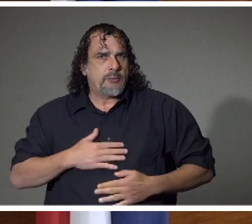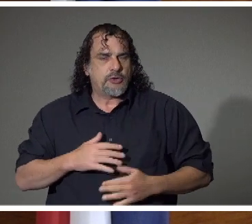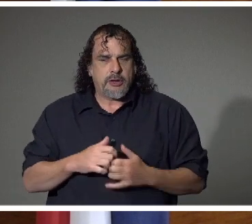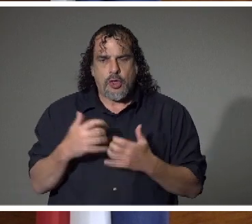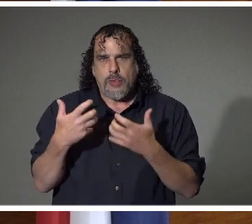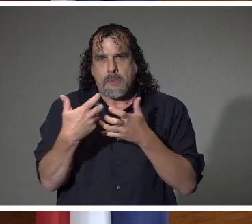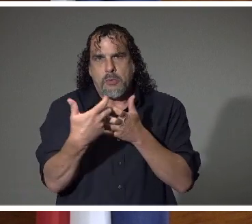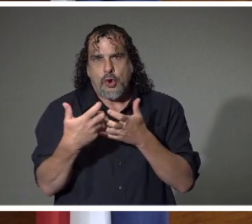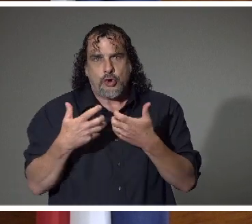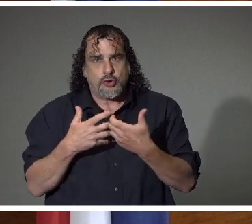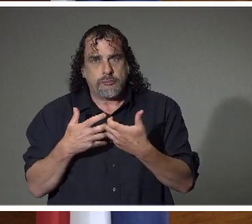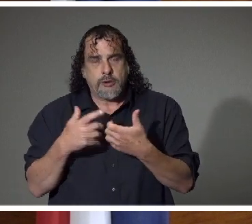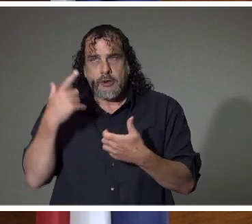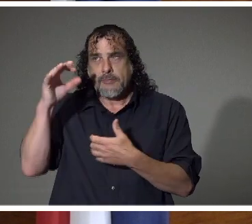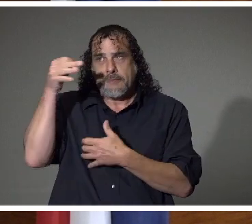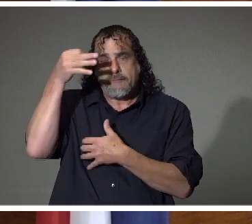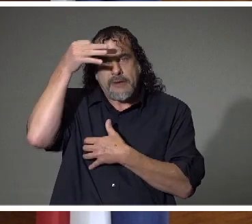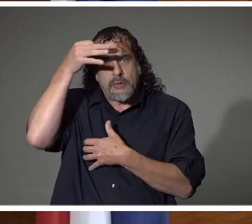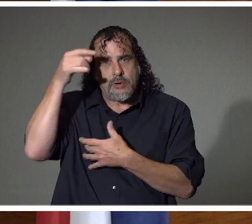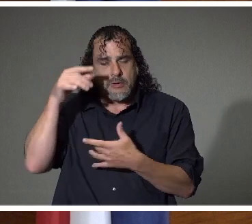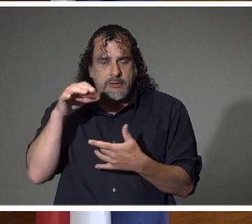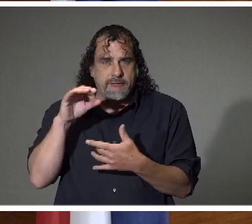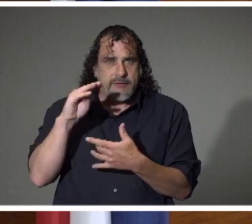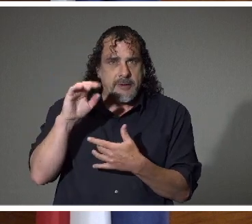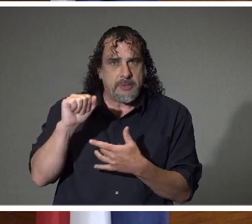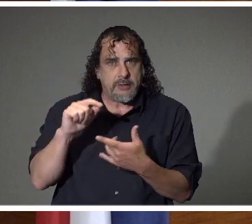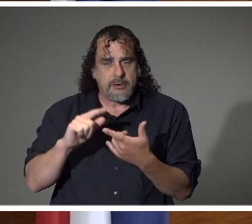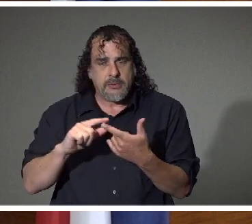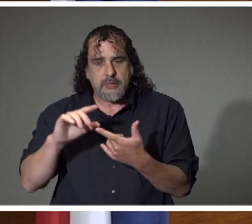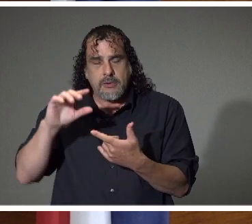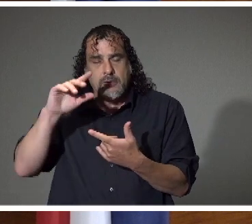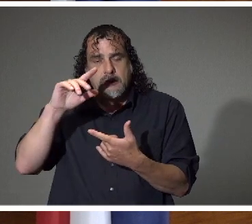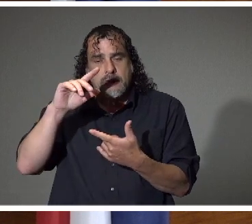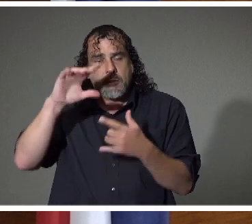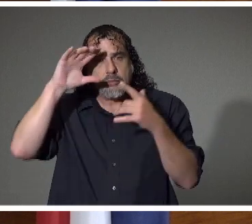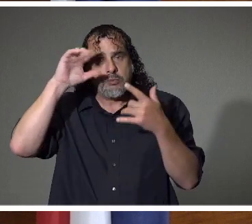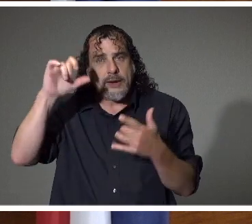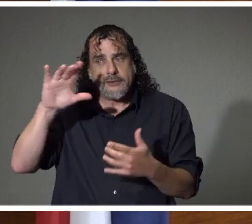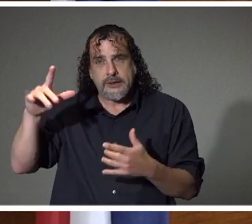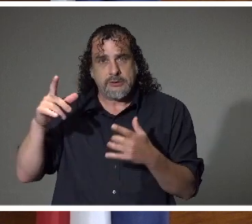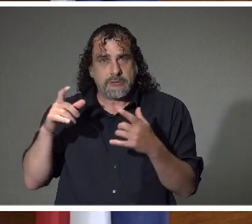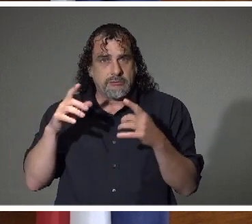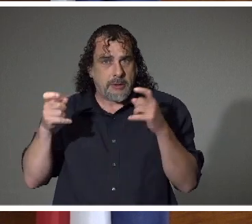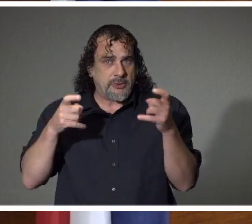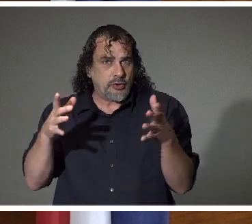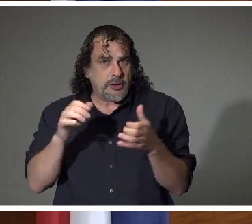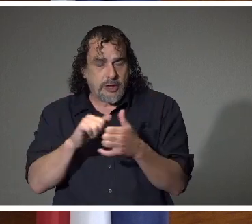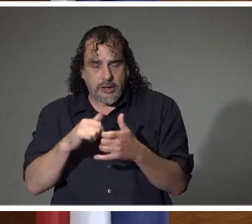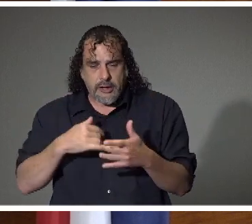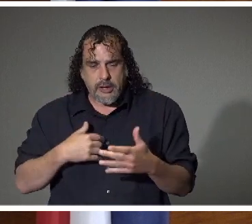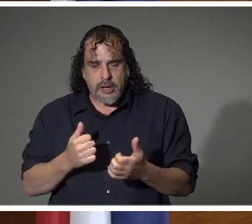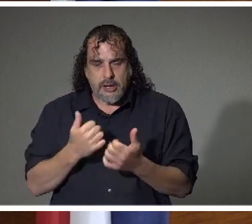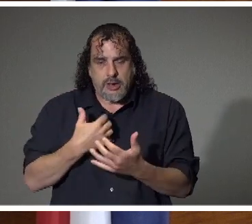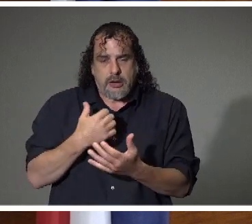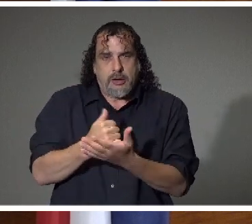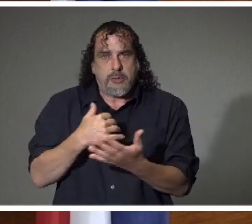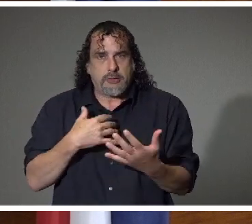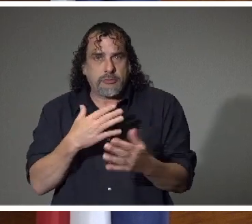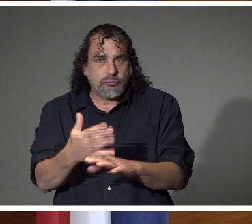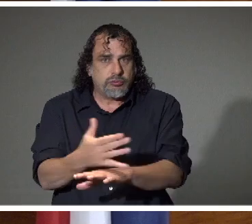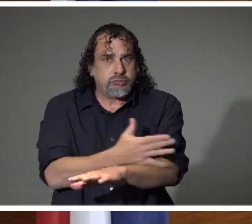partnership of the federal government, of FEMA, of President Trump's administration, in helping us recover from those Easter